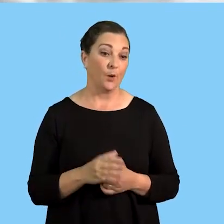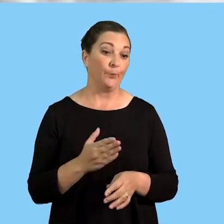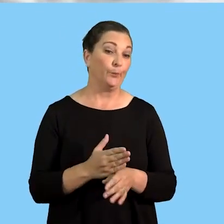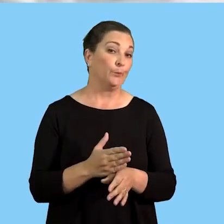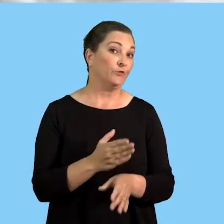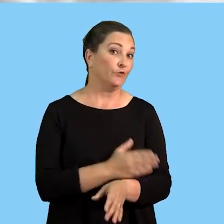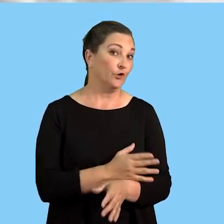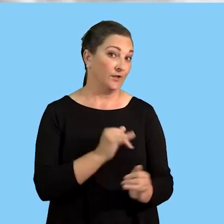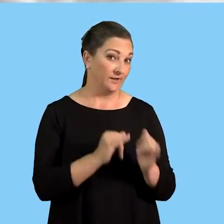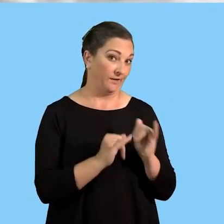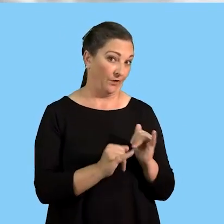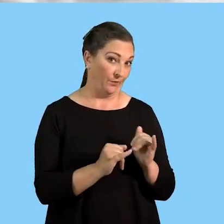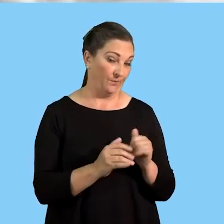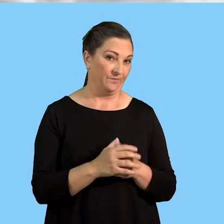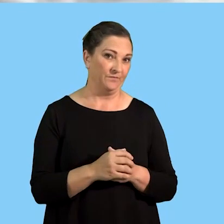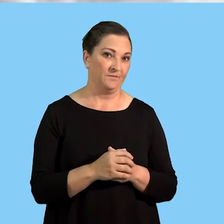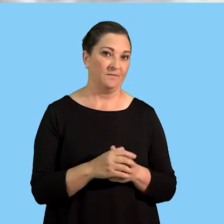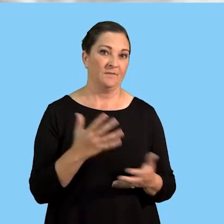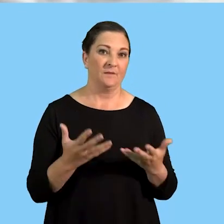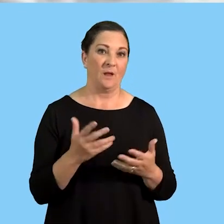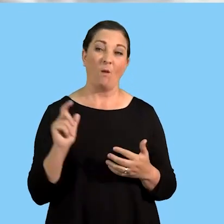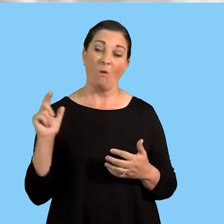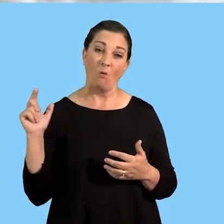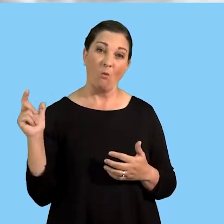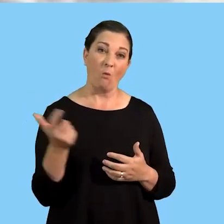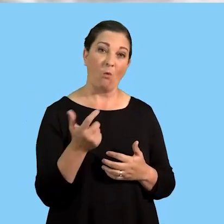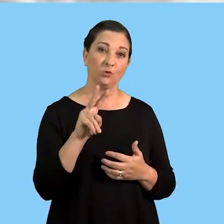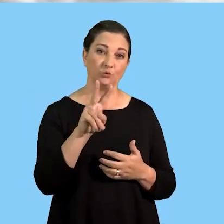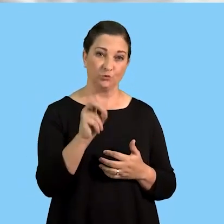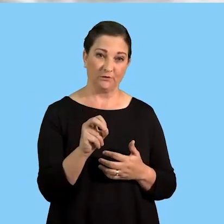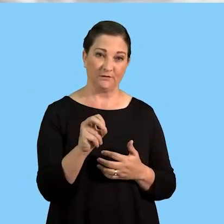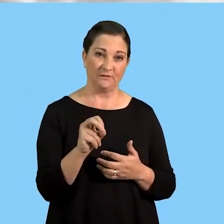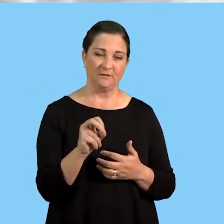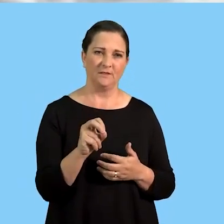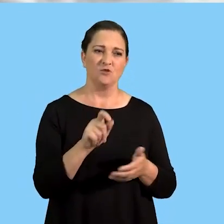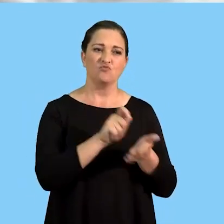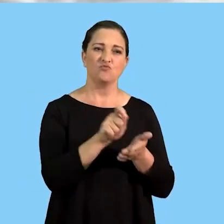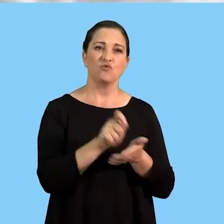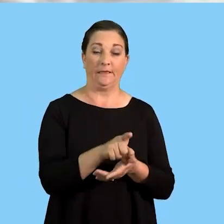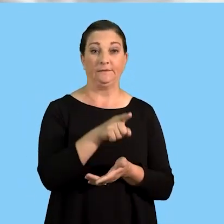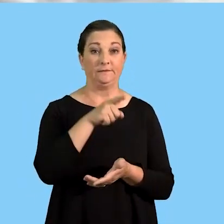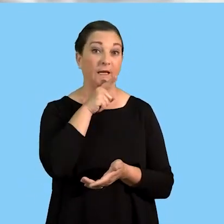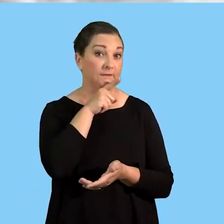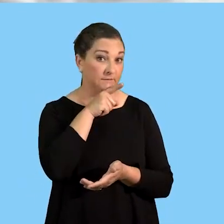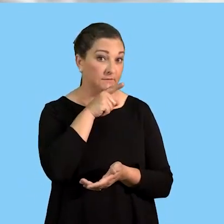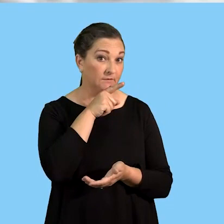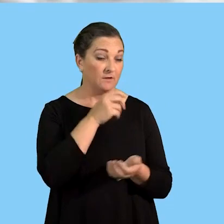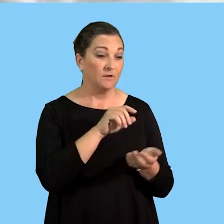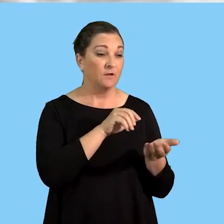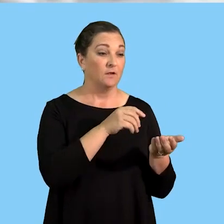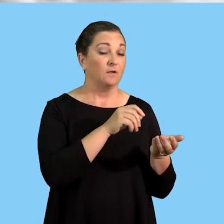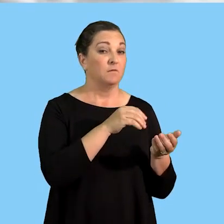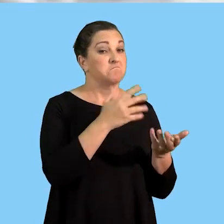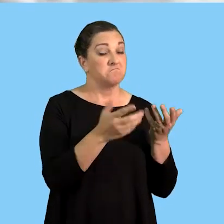is conduct preliminary interviews where you can invite all 20 to write certain tests. Now, out of